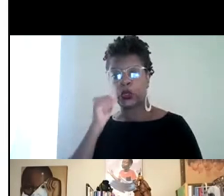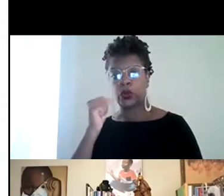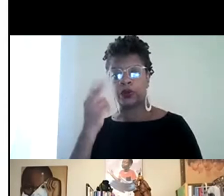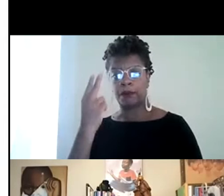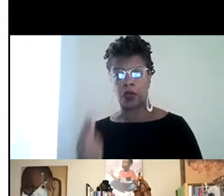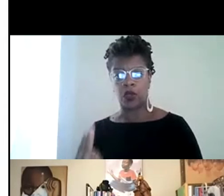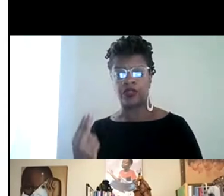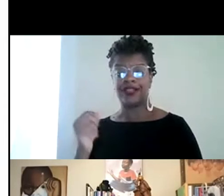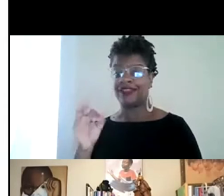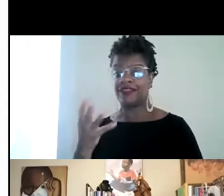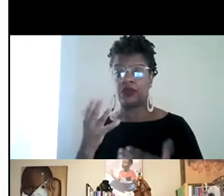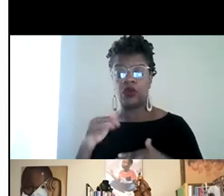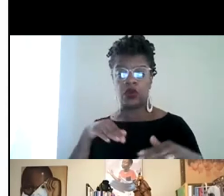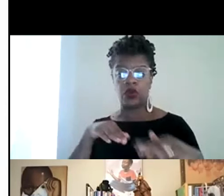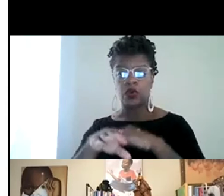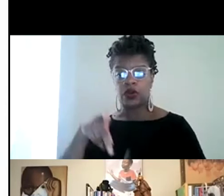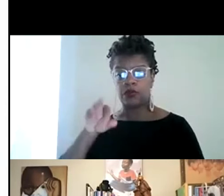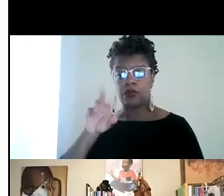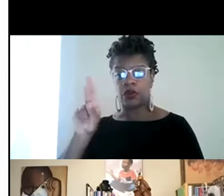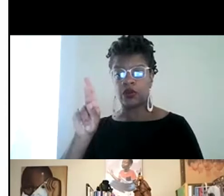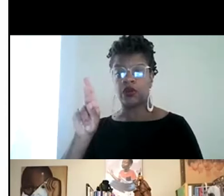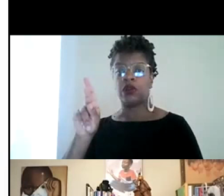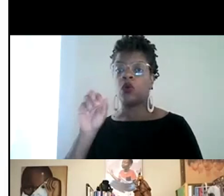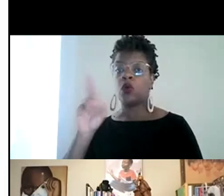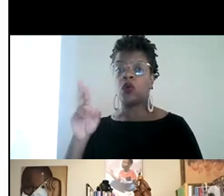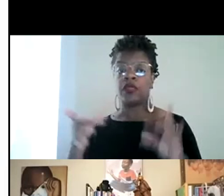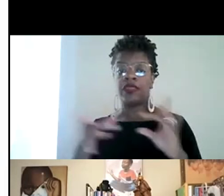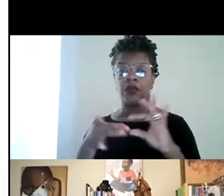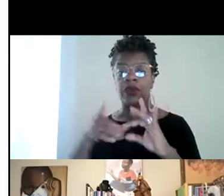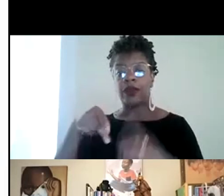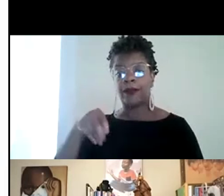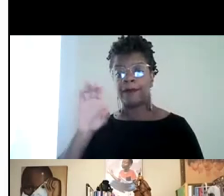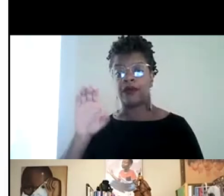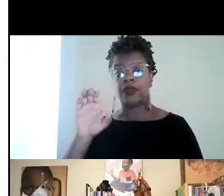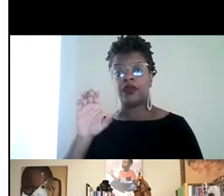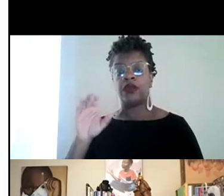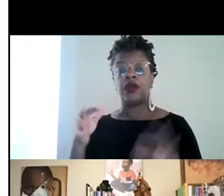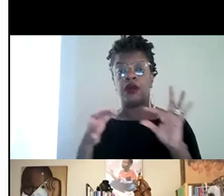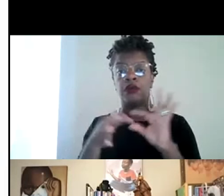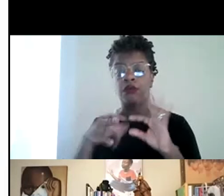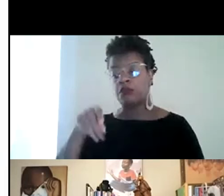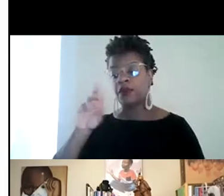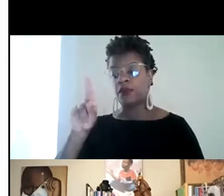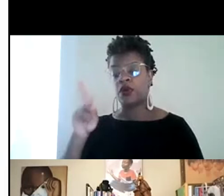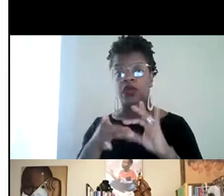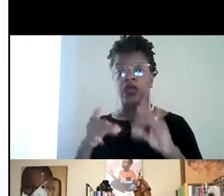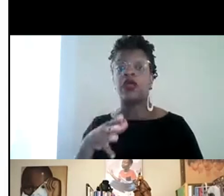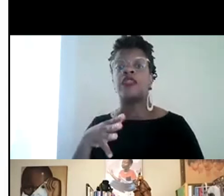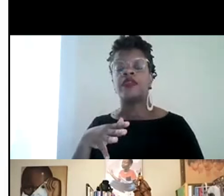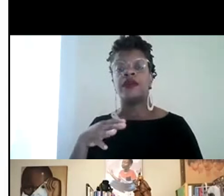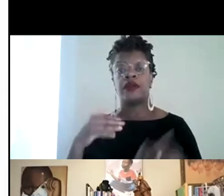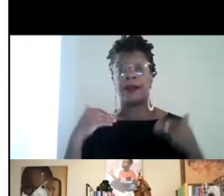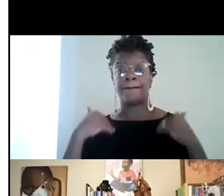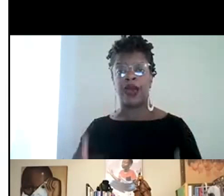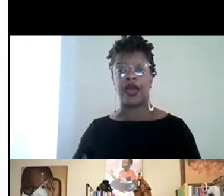to enter into a park, a public park, that their bodies are not criminalized. They're not seen as adults when they're